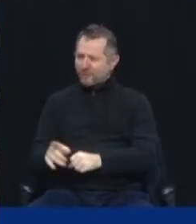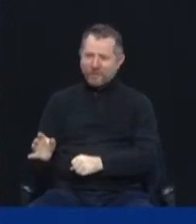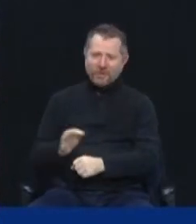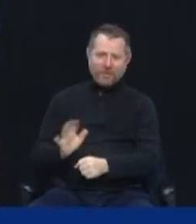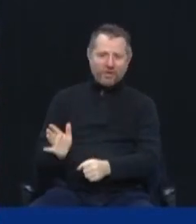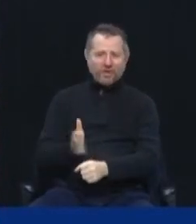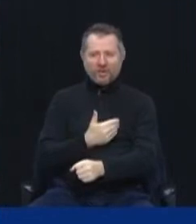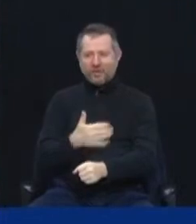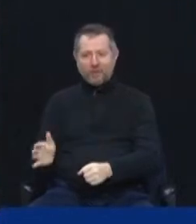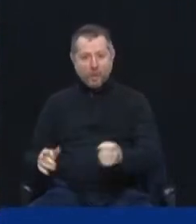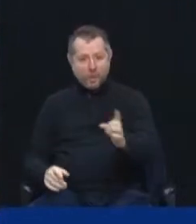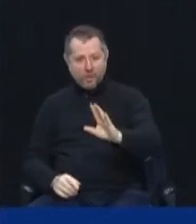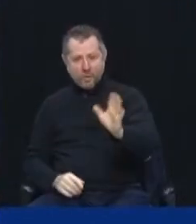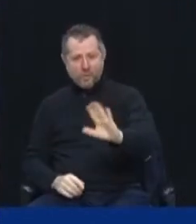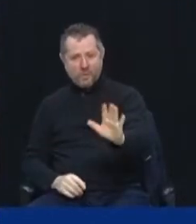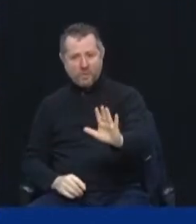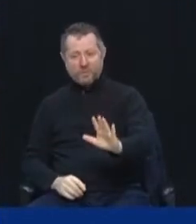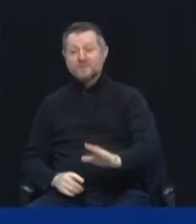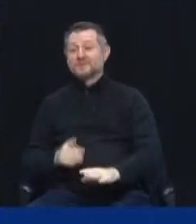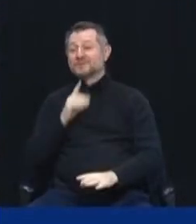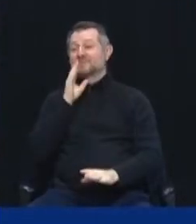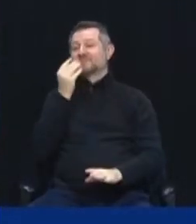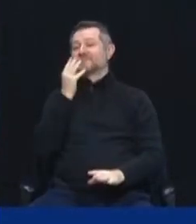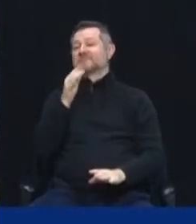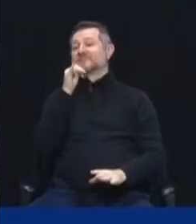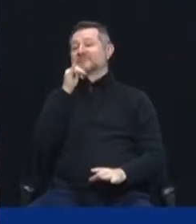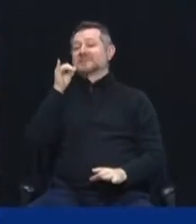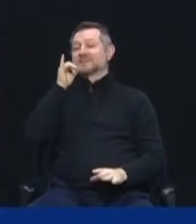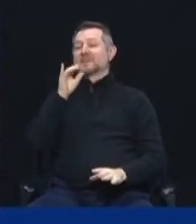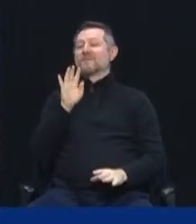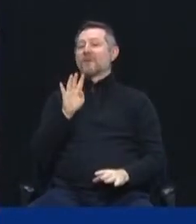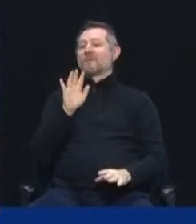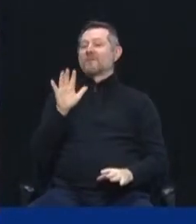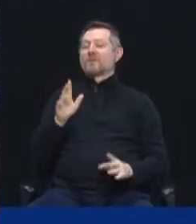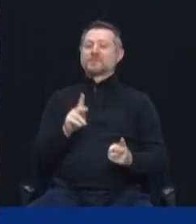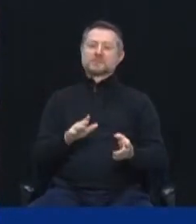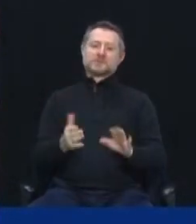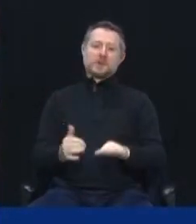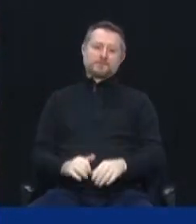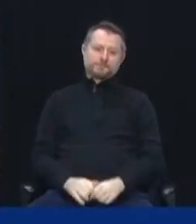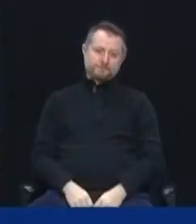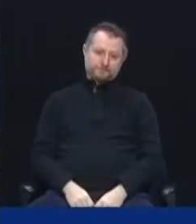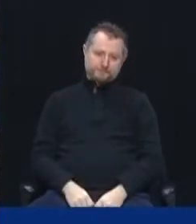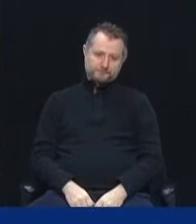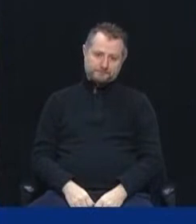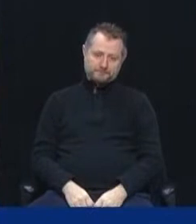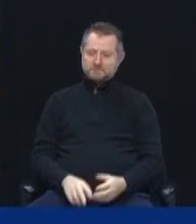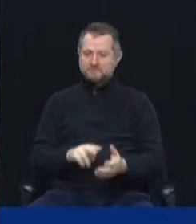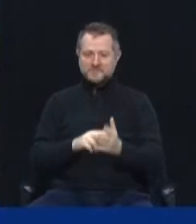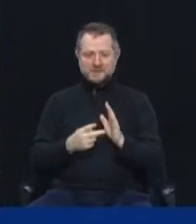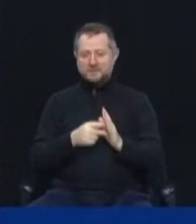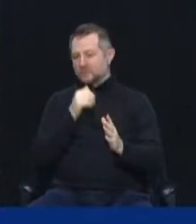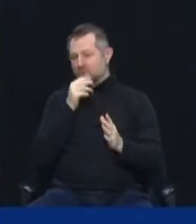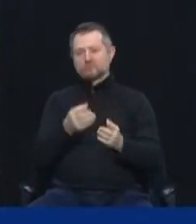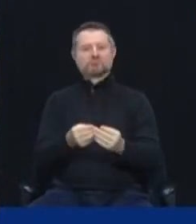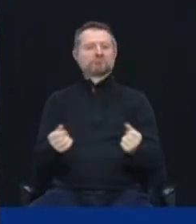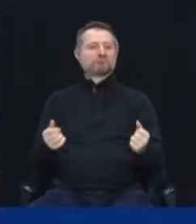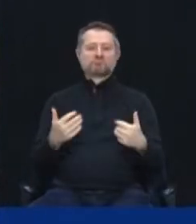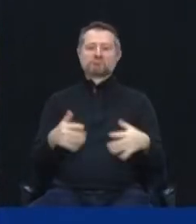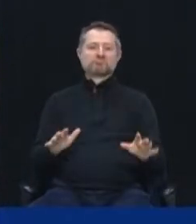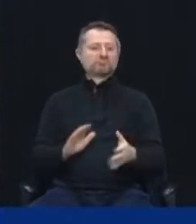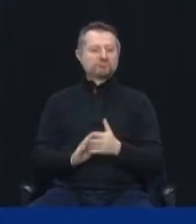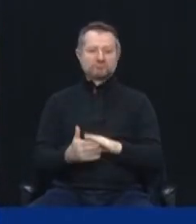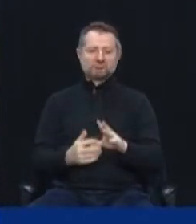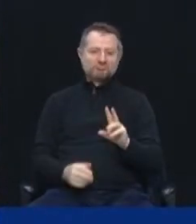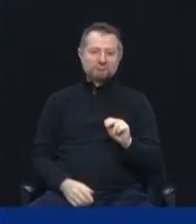45 people died yesterday. So remember, it's not over. But we